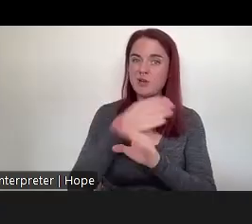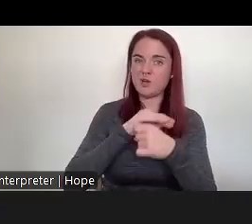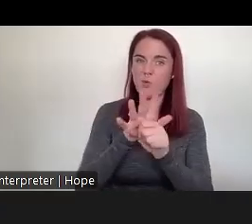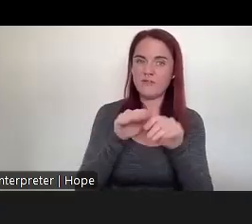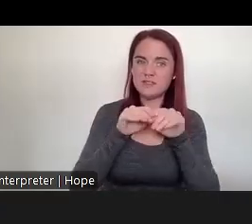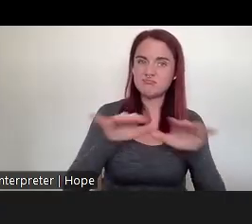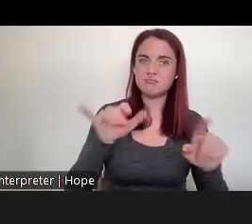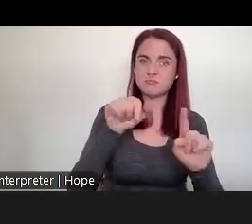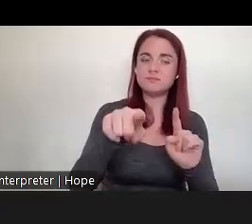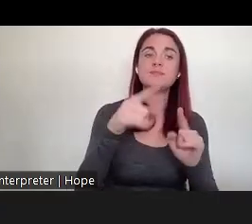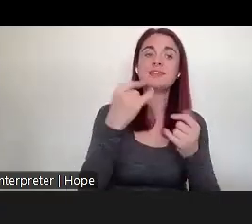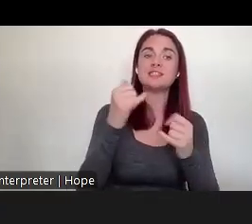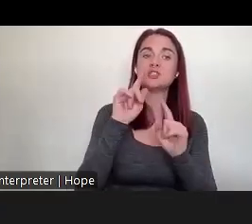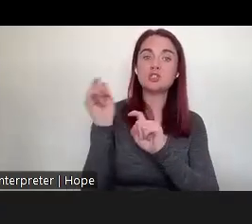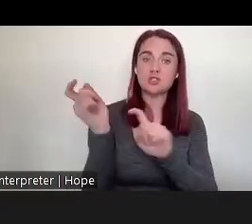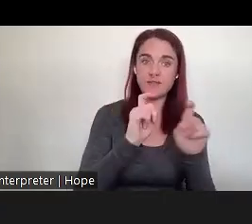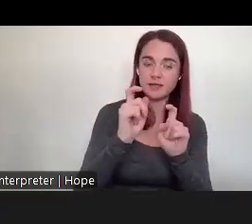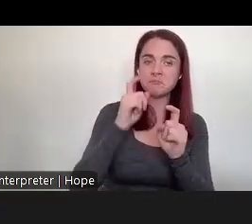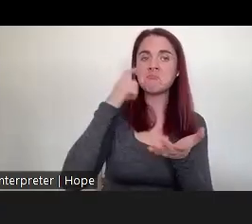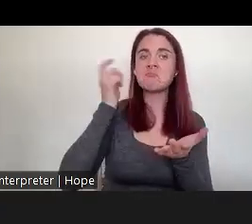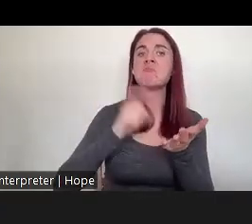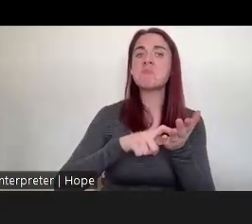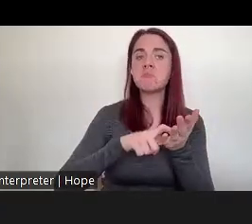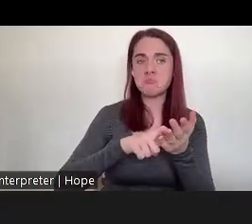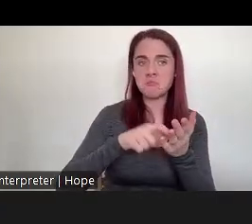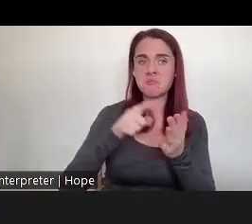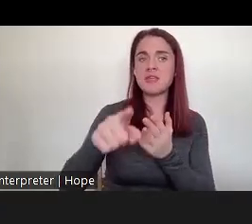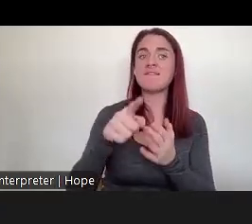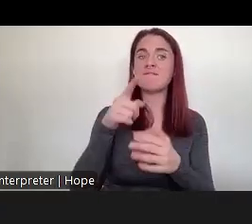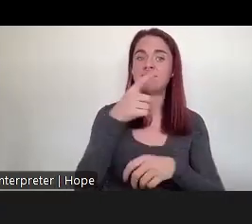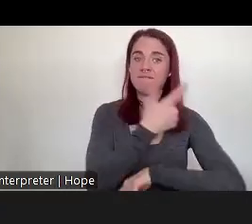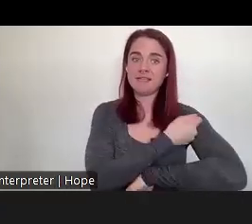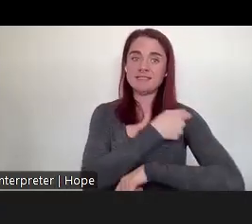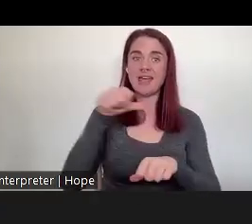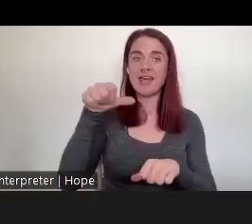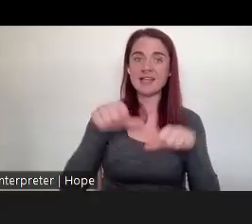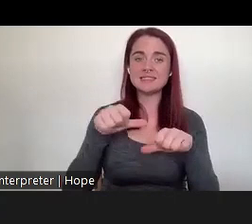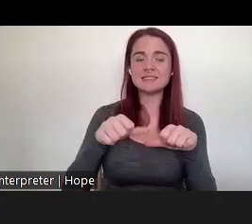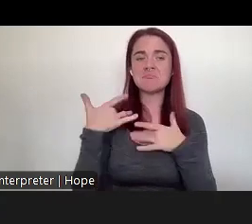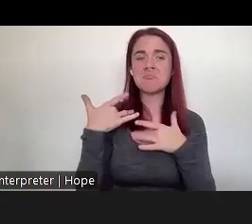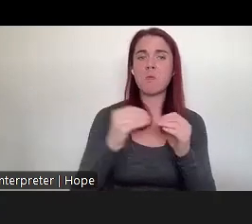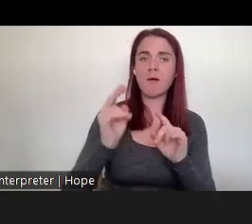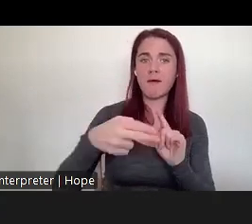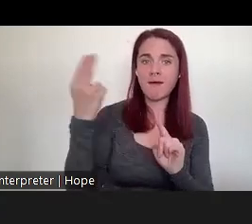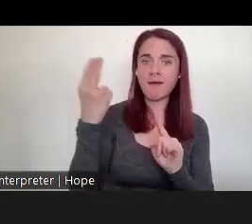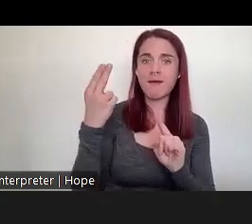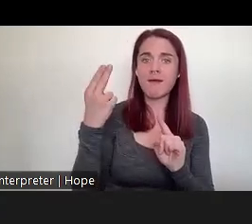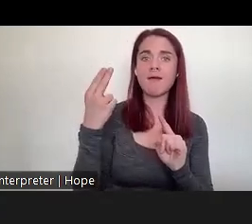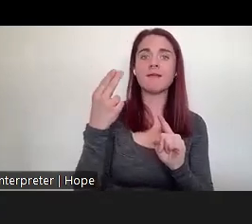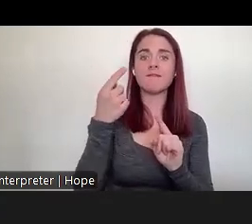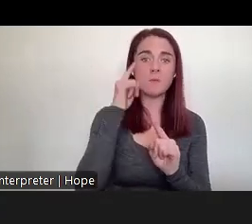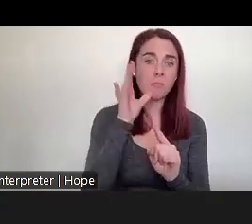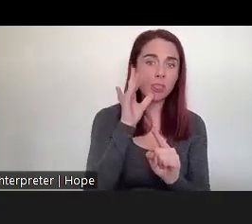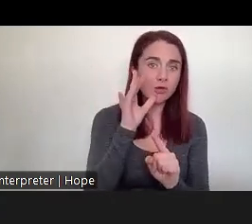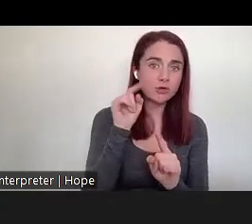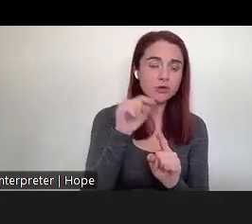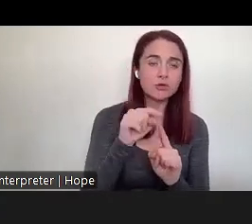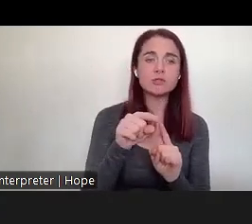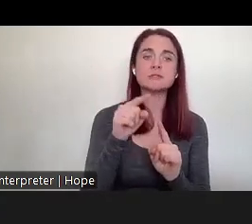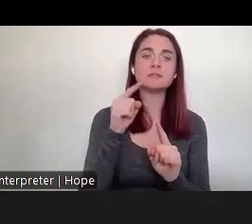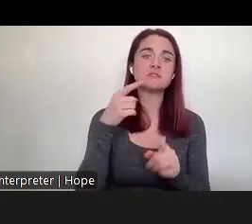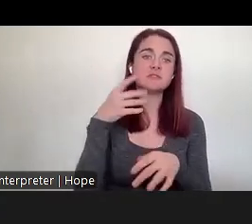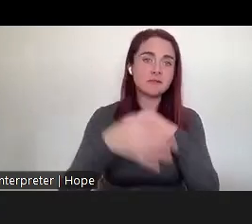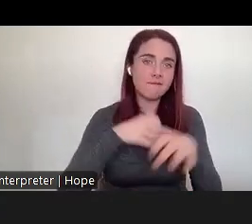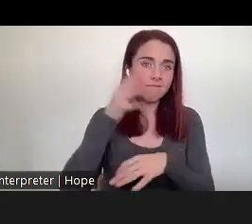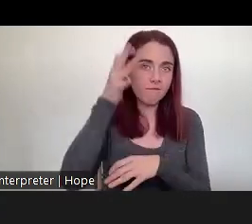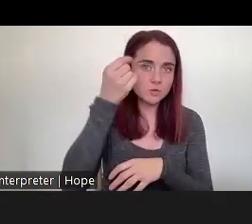in this survey, they found that vaccine hesitancy was higher among mothers as opposed to fathers